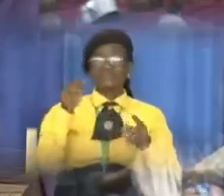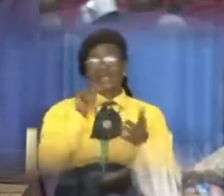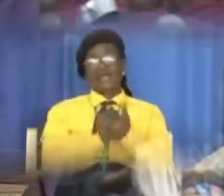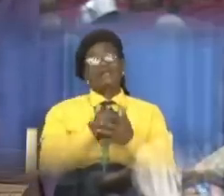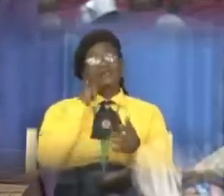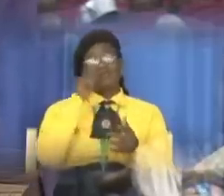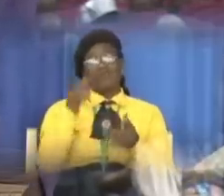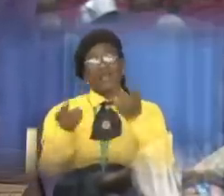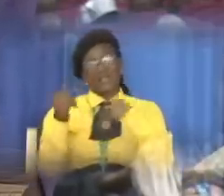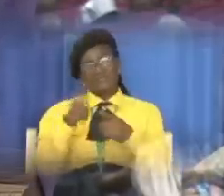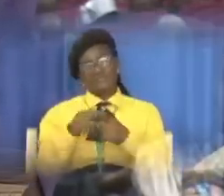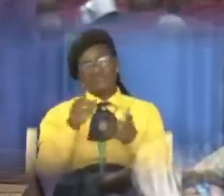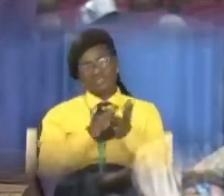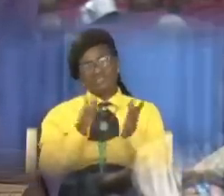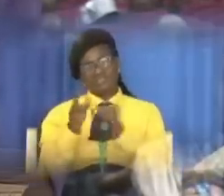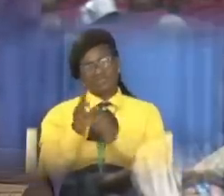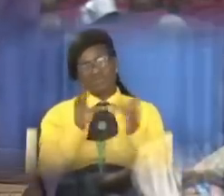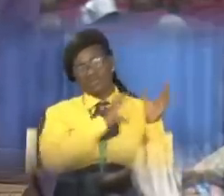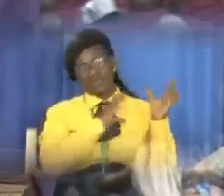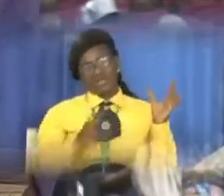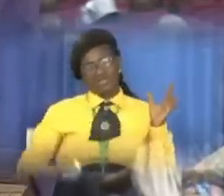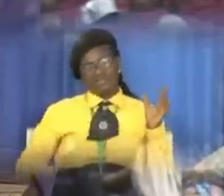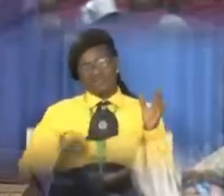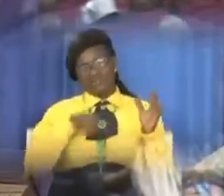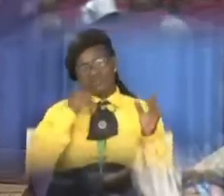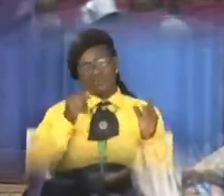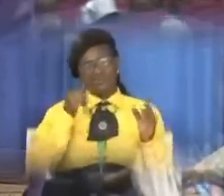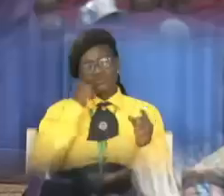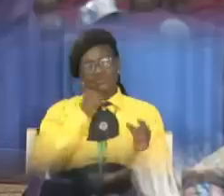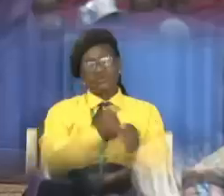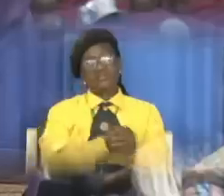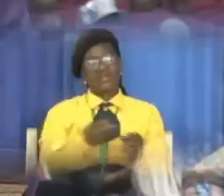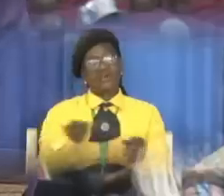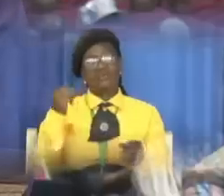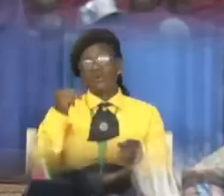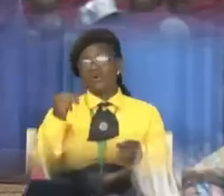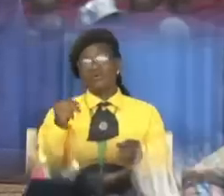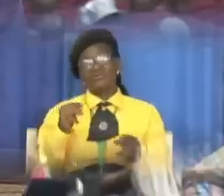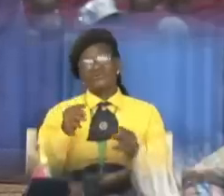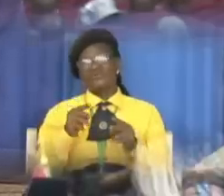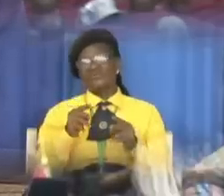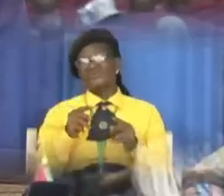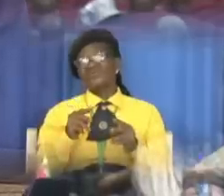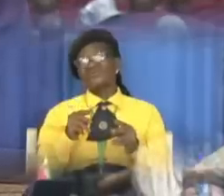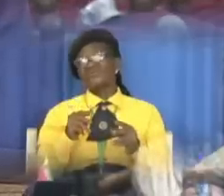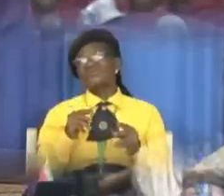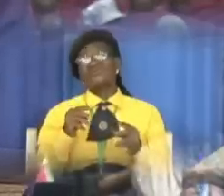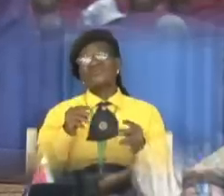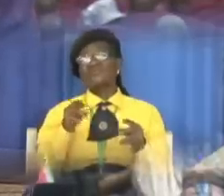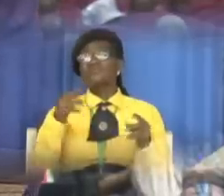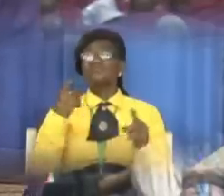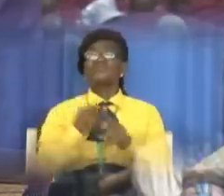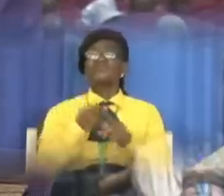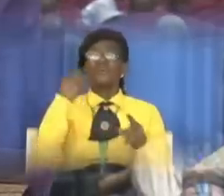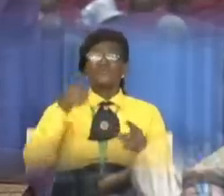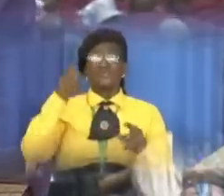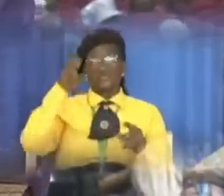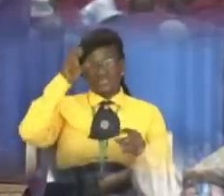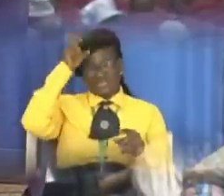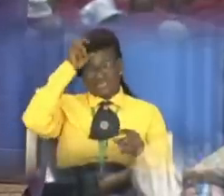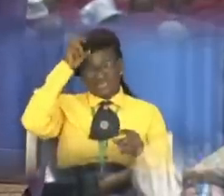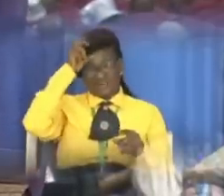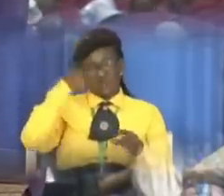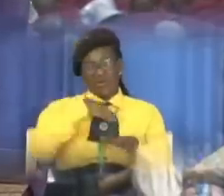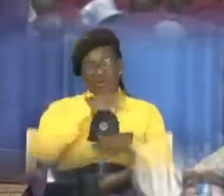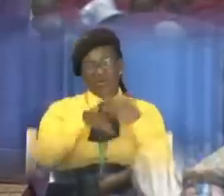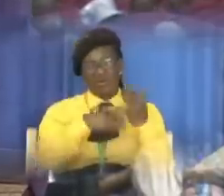came to Jesus Christ, whose daughter was grievously vexed of the devil, all the woman was